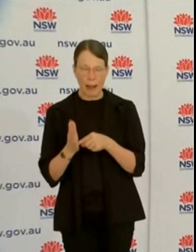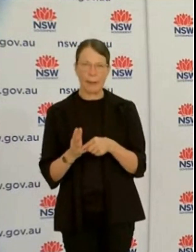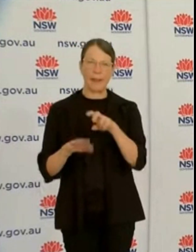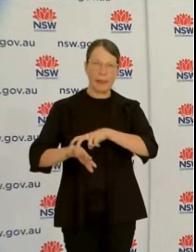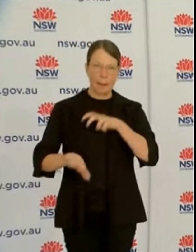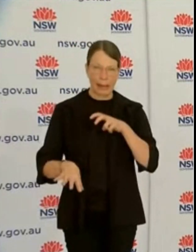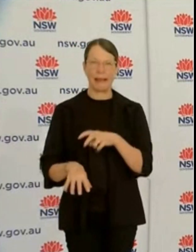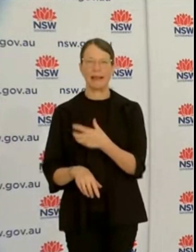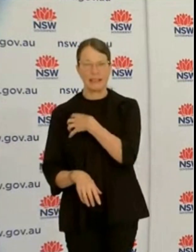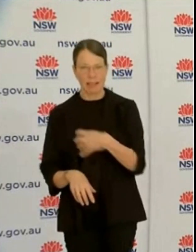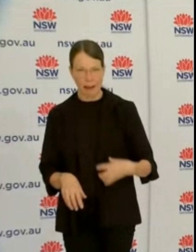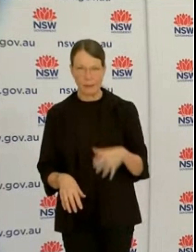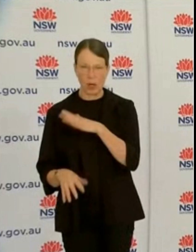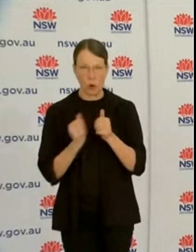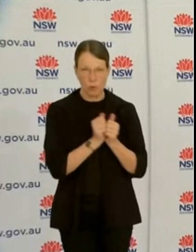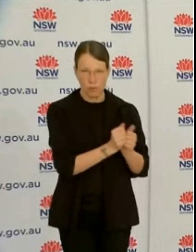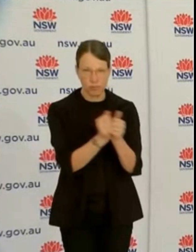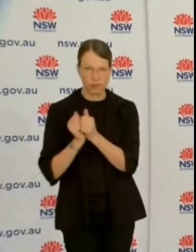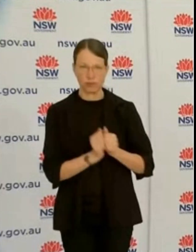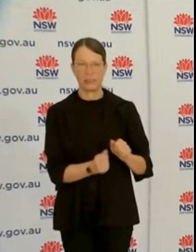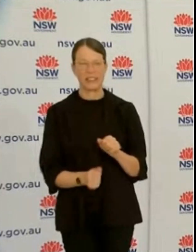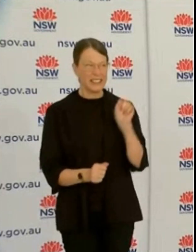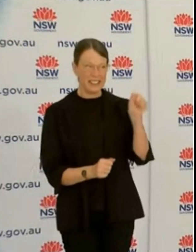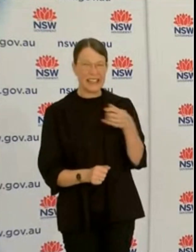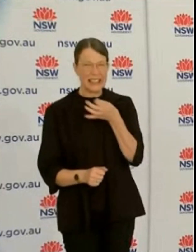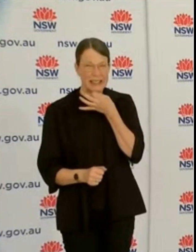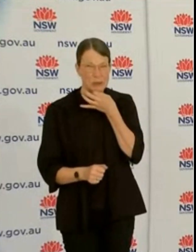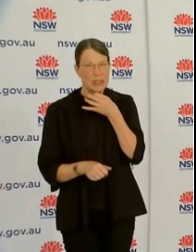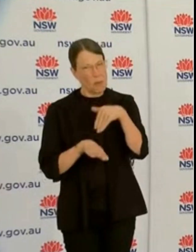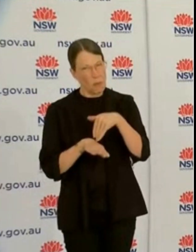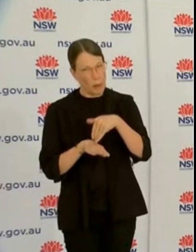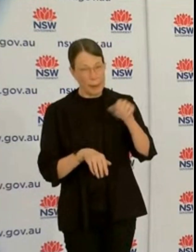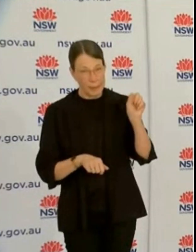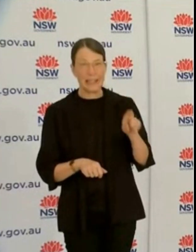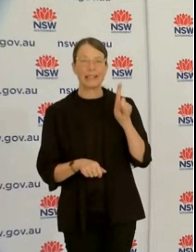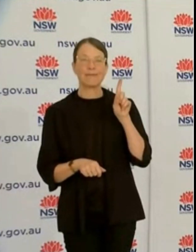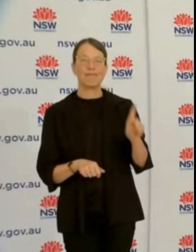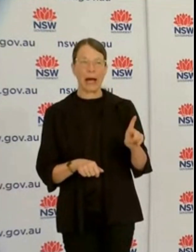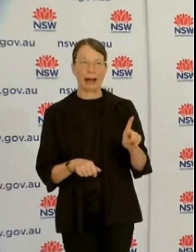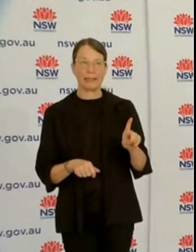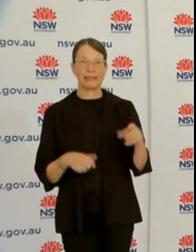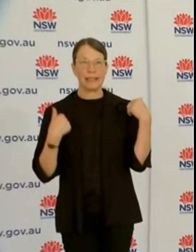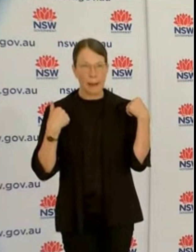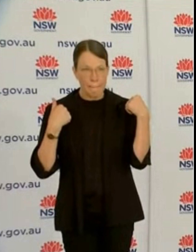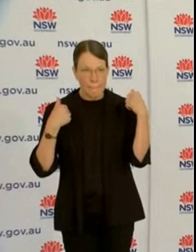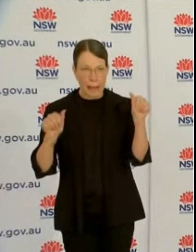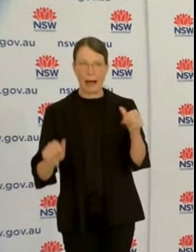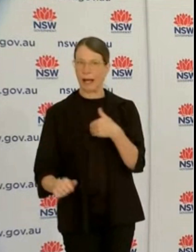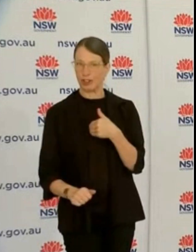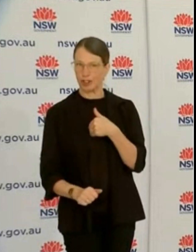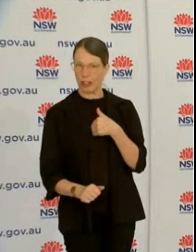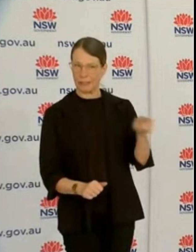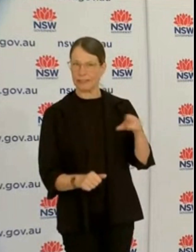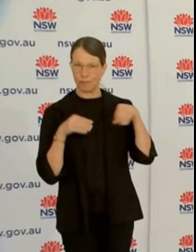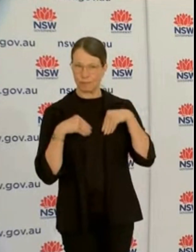level, and I love seeing that kindness. Yes, there was a hiccup there, but in the end, their generous approach was something that was